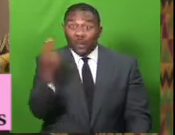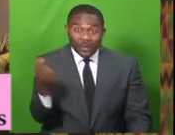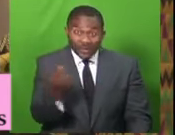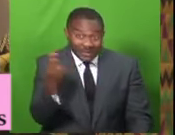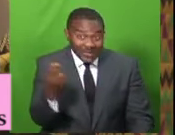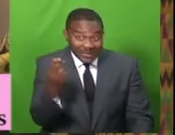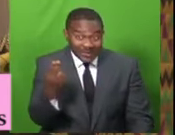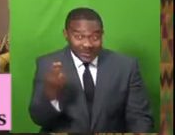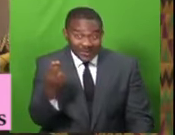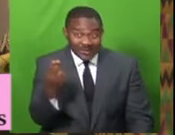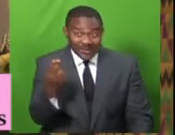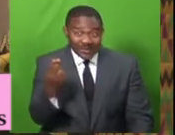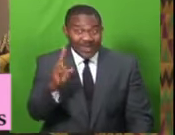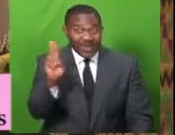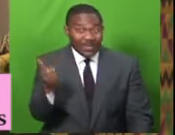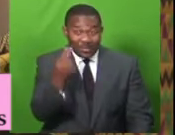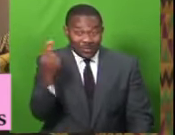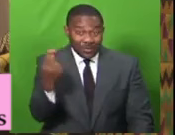Thursday,